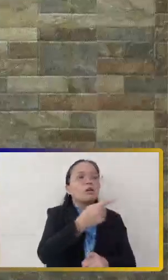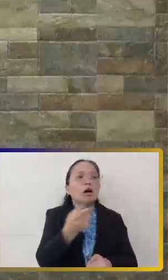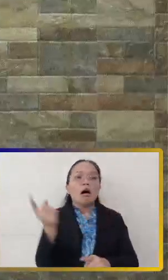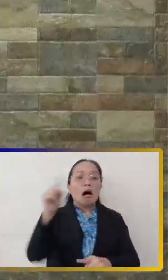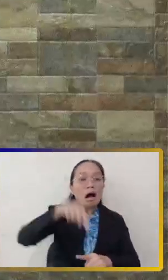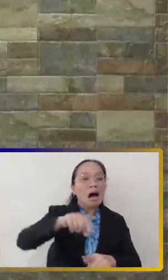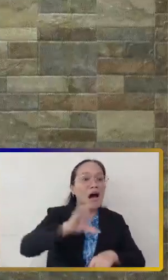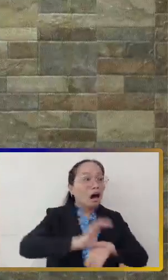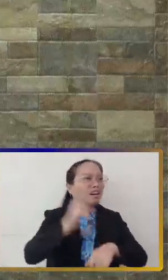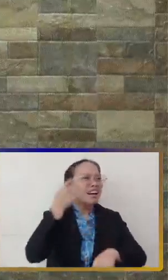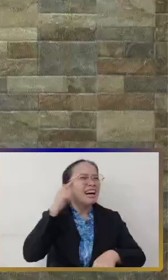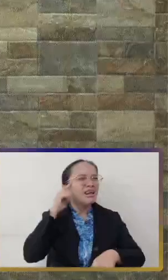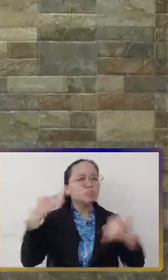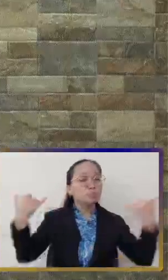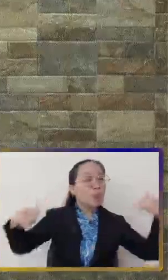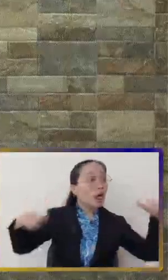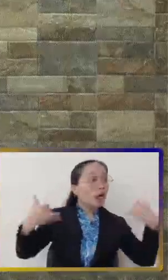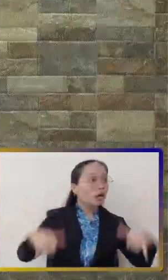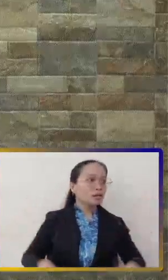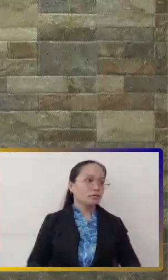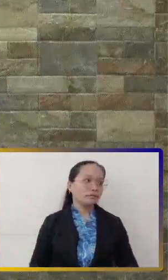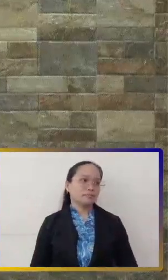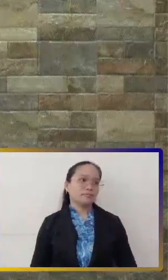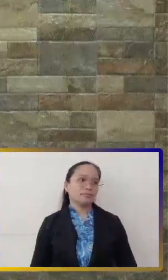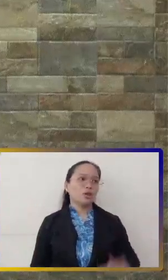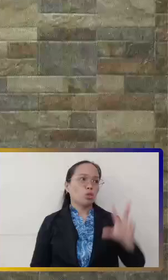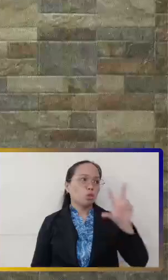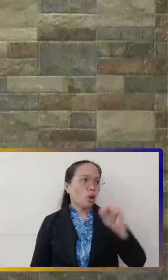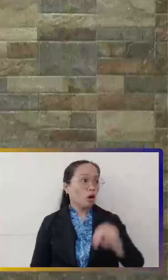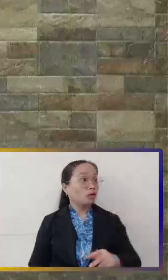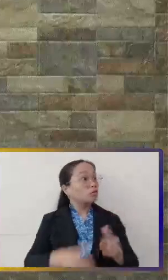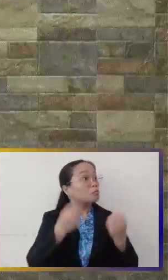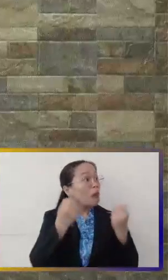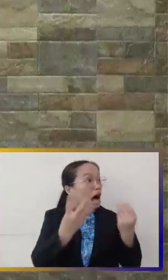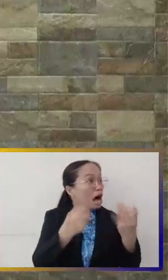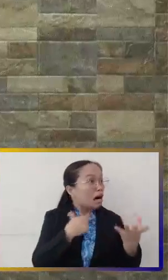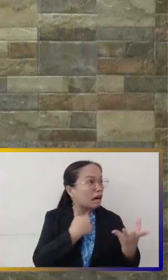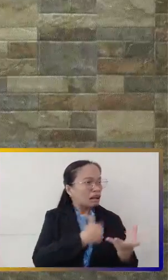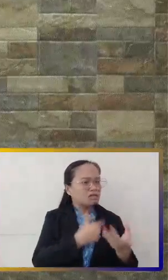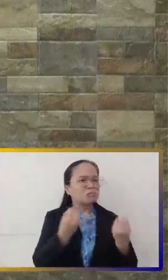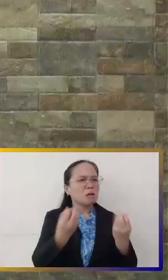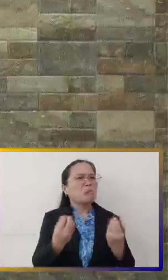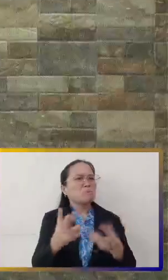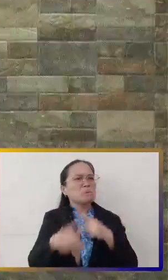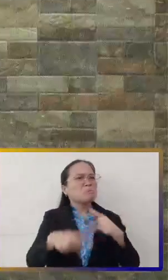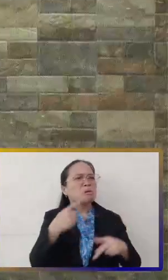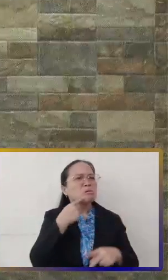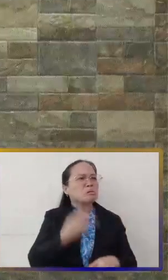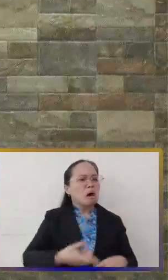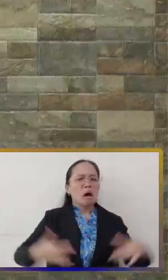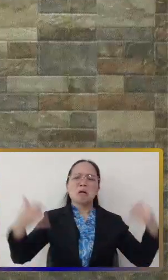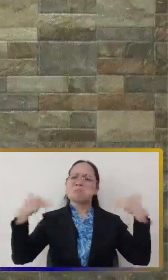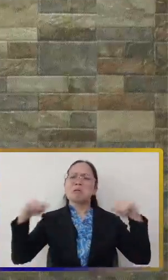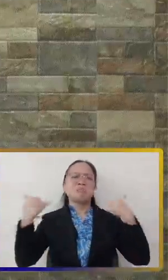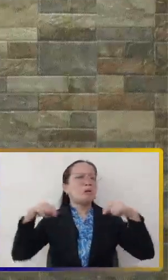Listen, maraming beses, kapatid, ilan sa atin nagpi-play tayo sa church. That's why we're not